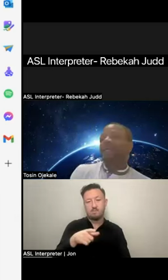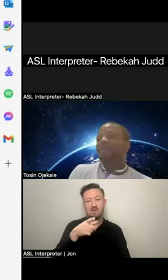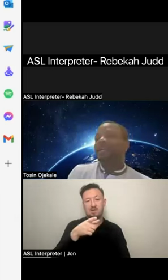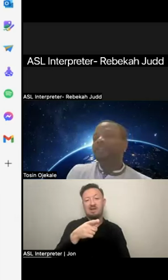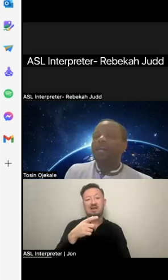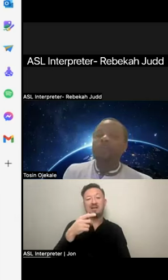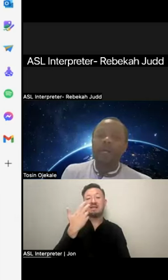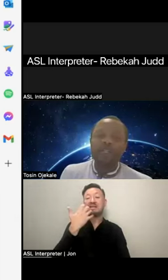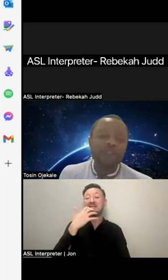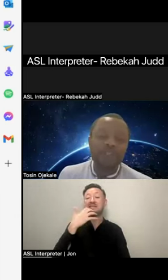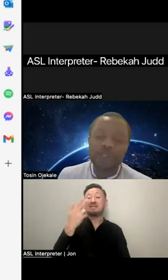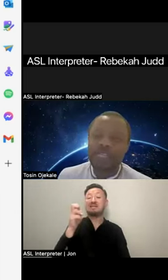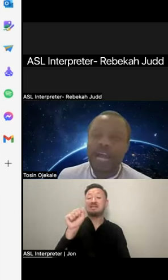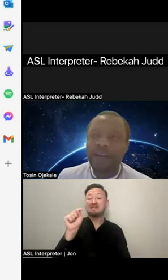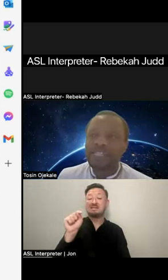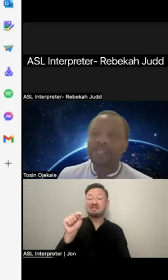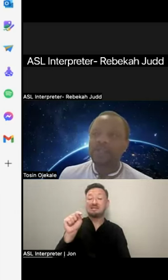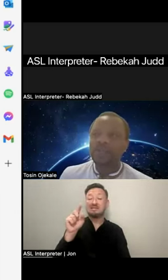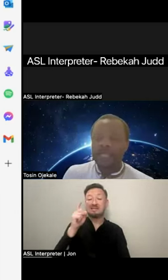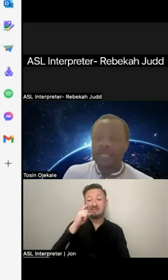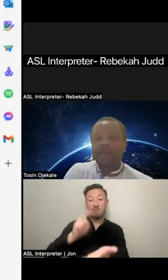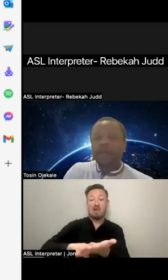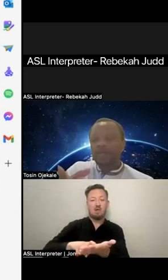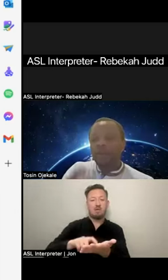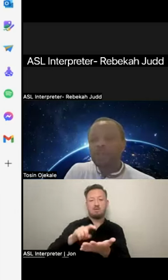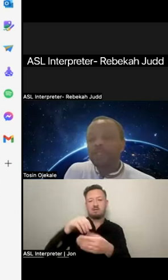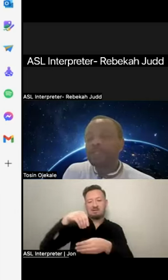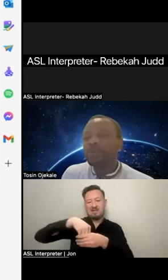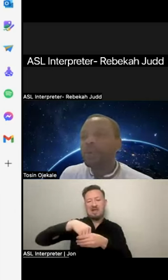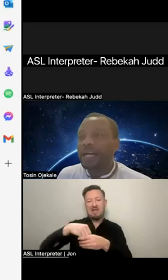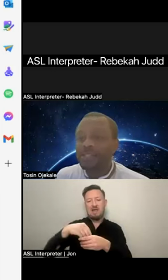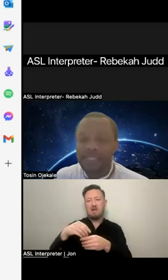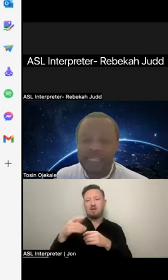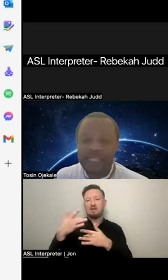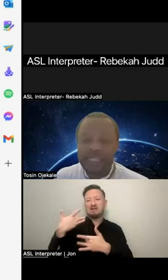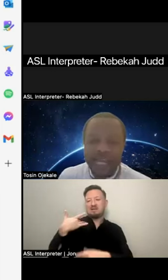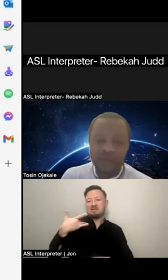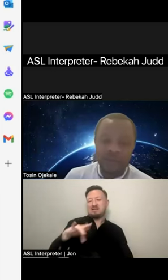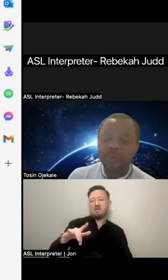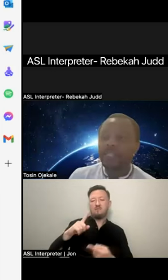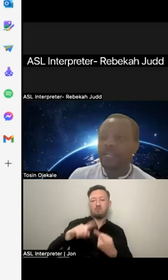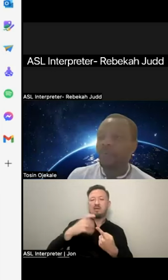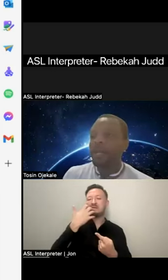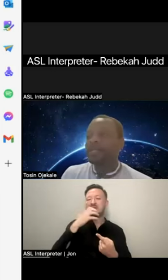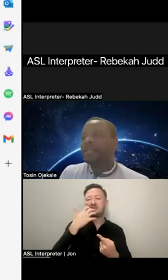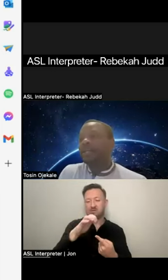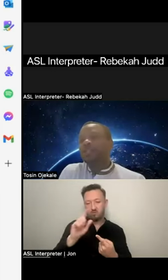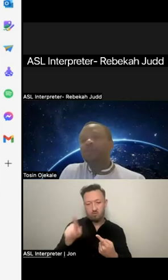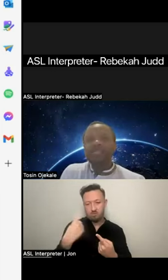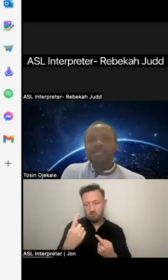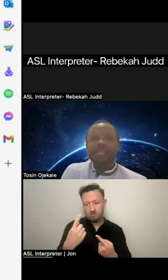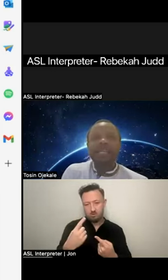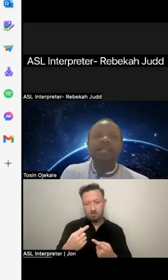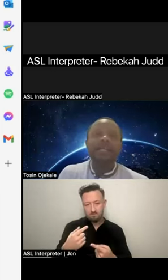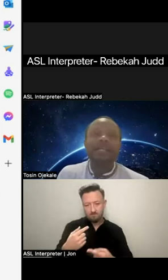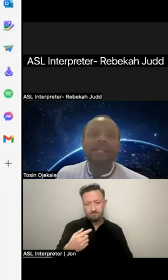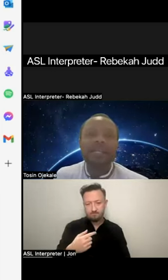they literally, what they do is just, they have sensors in them. So we'll still look at the inside of some of this equipment. You will